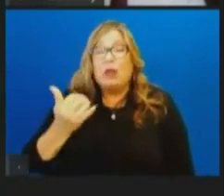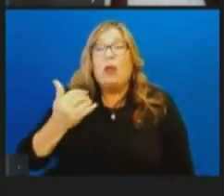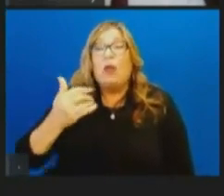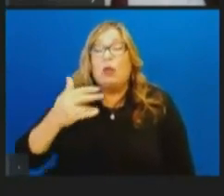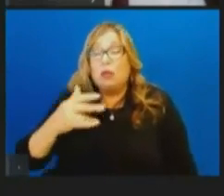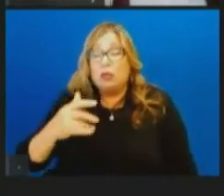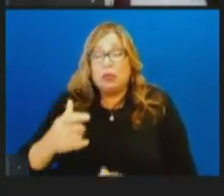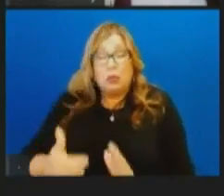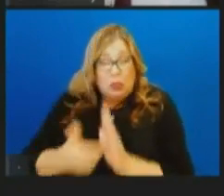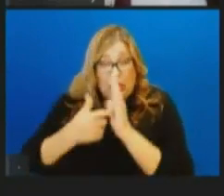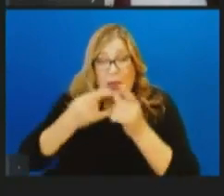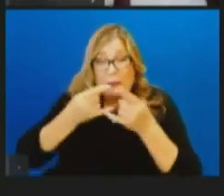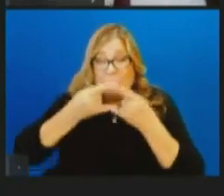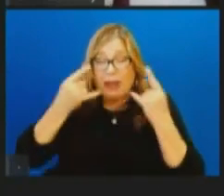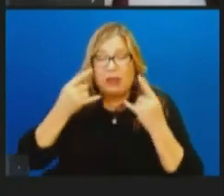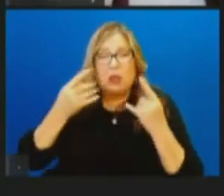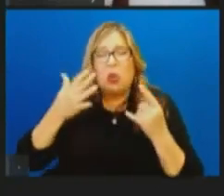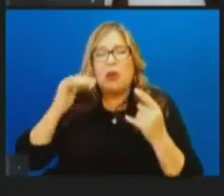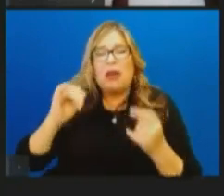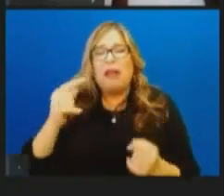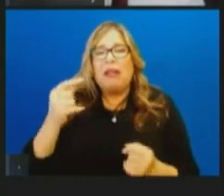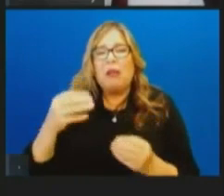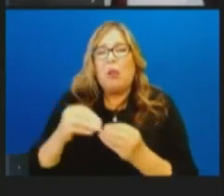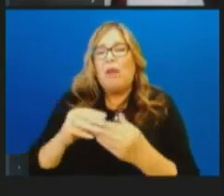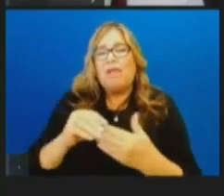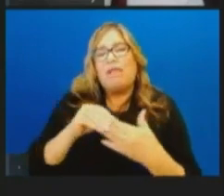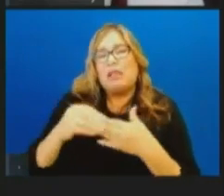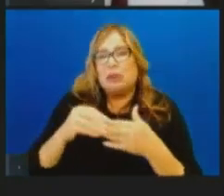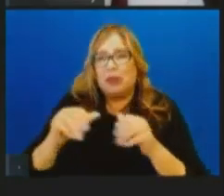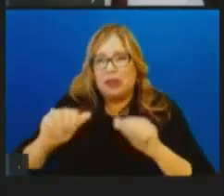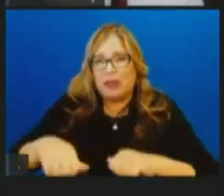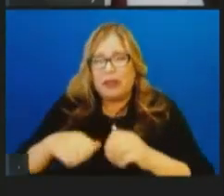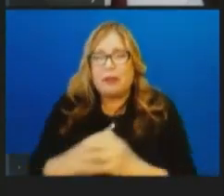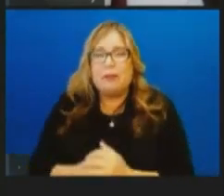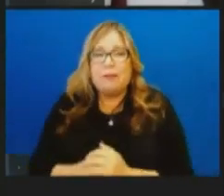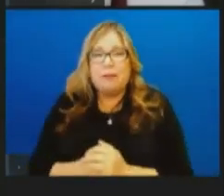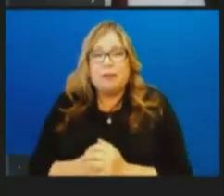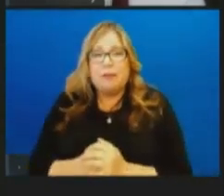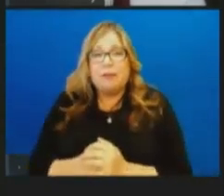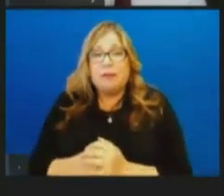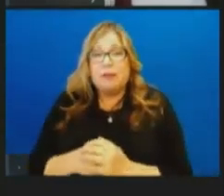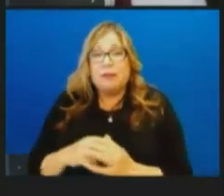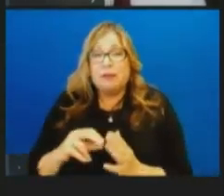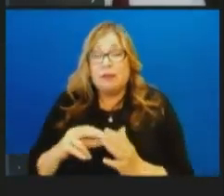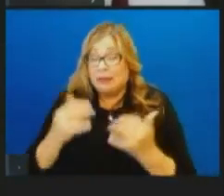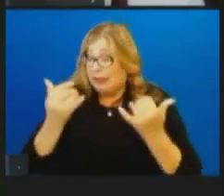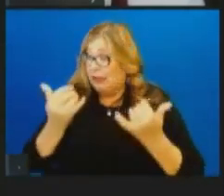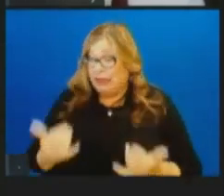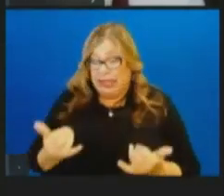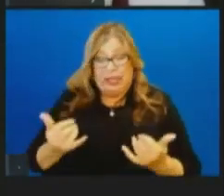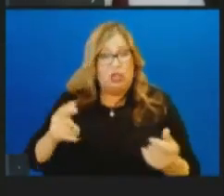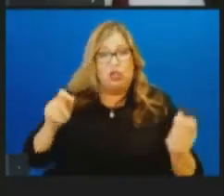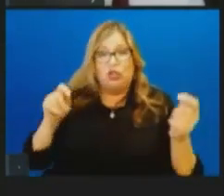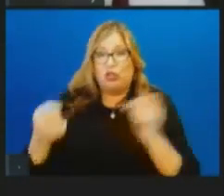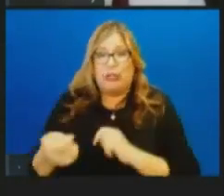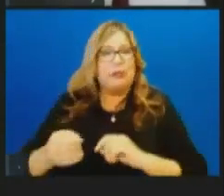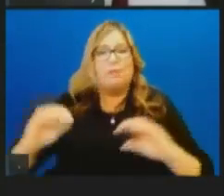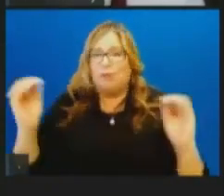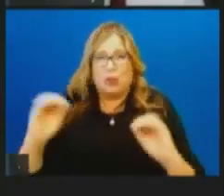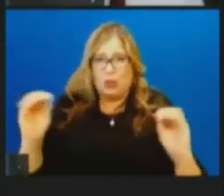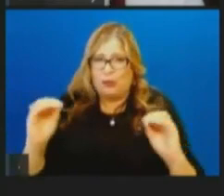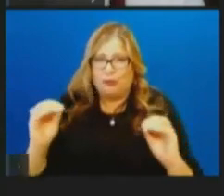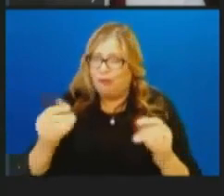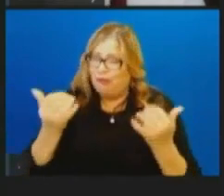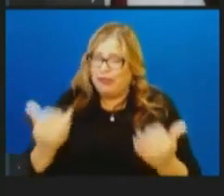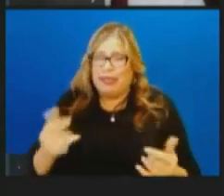masking requirement in school. We will today not make a change. There'll be no change in the masking